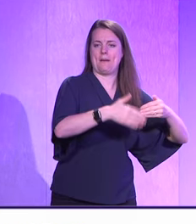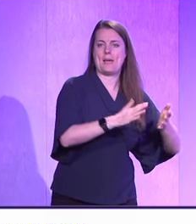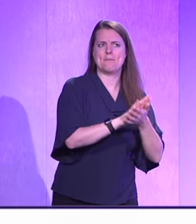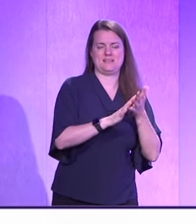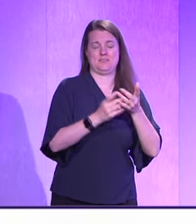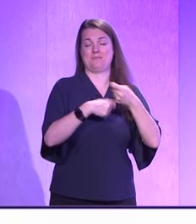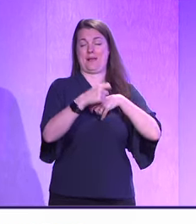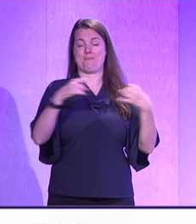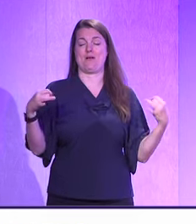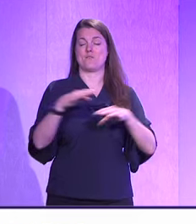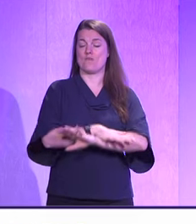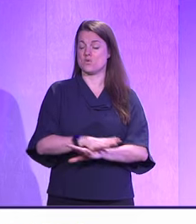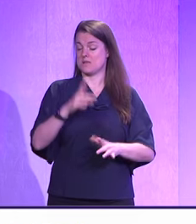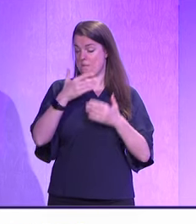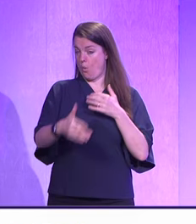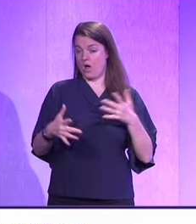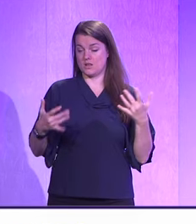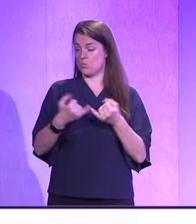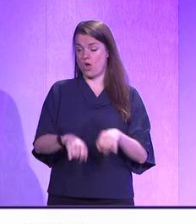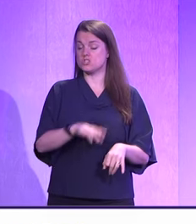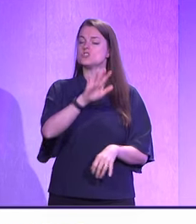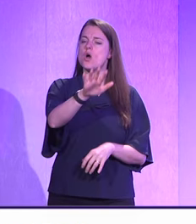worse. So there's millions and millions and